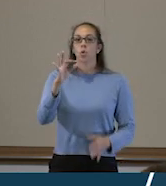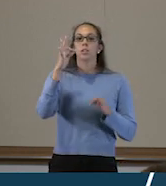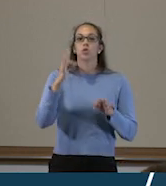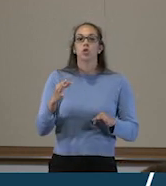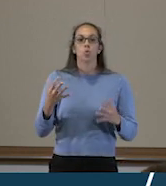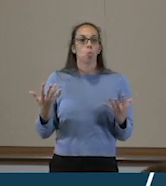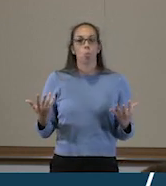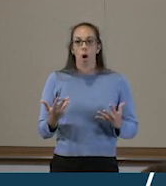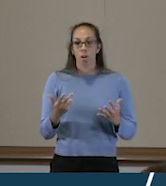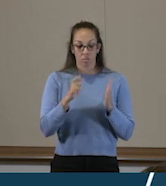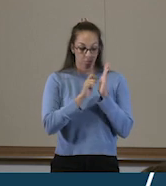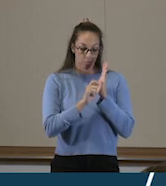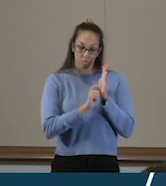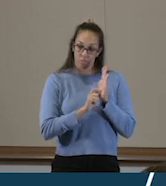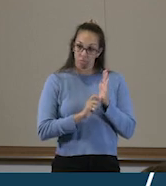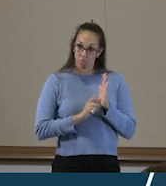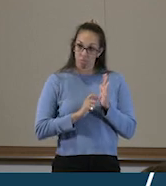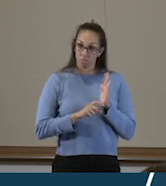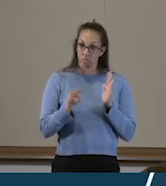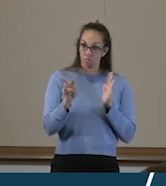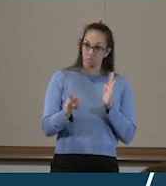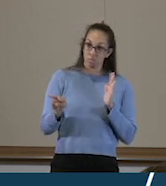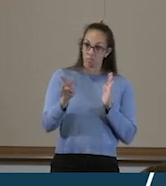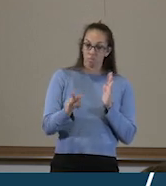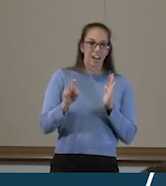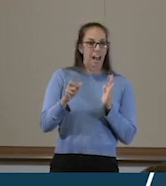when we're drawing up their SDM agreement.